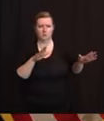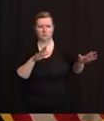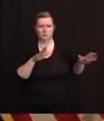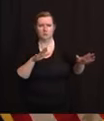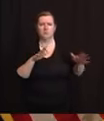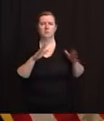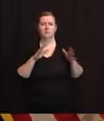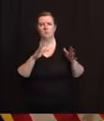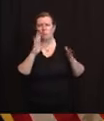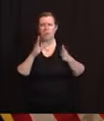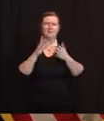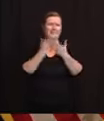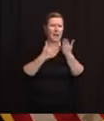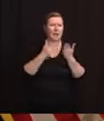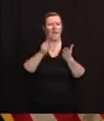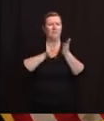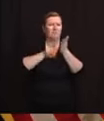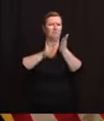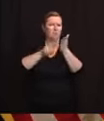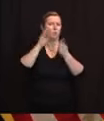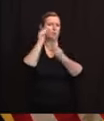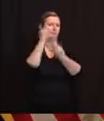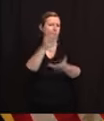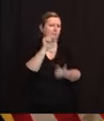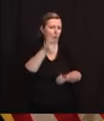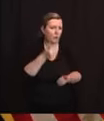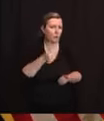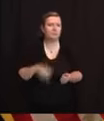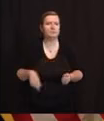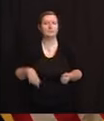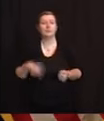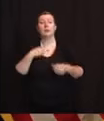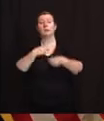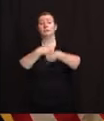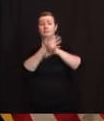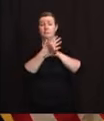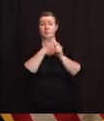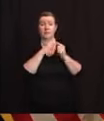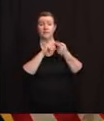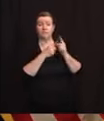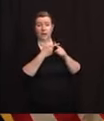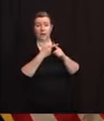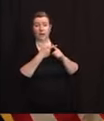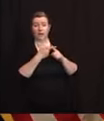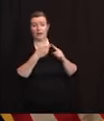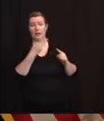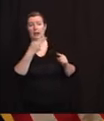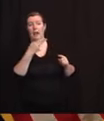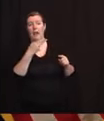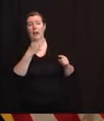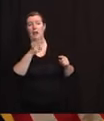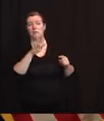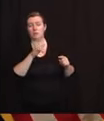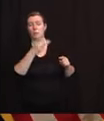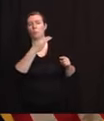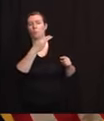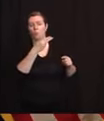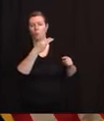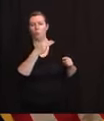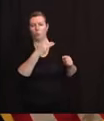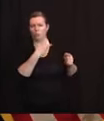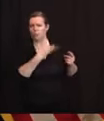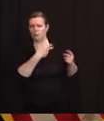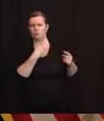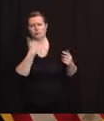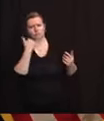us. Listen, I was on with my friend Harry Hurley this morning, and we discussed casinos for a good chunk of the